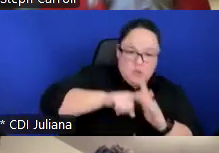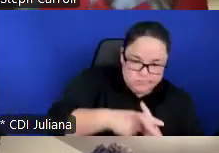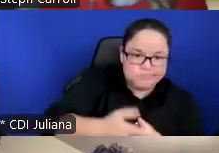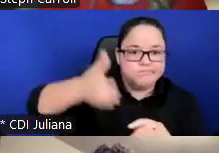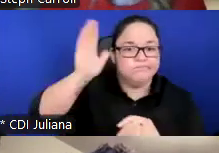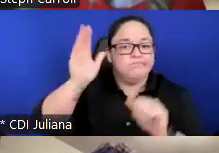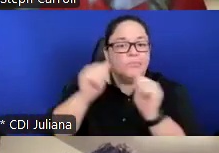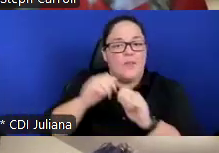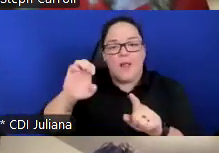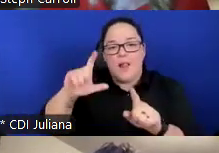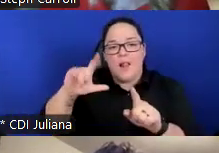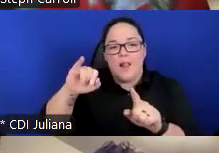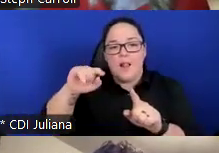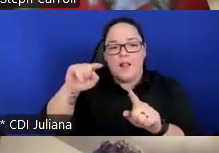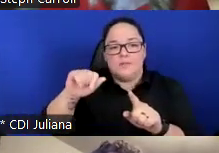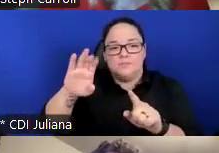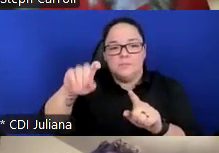JE.